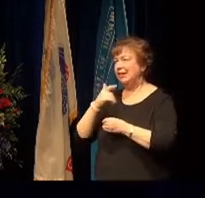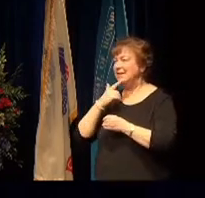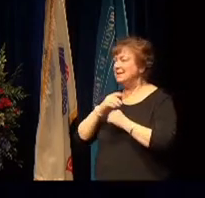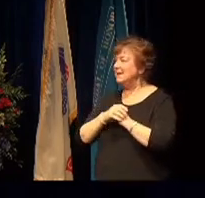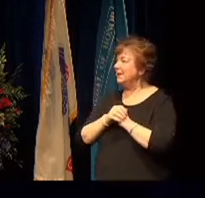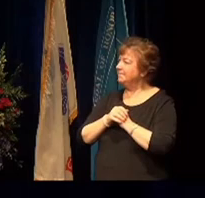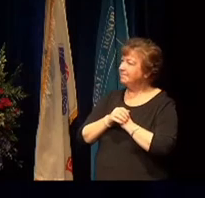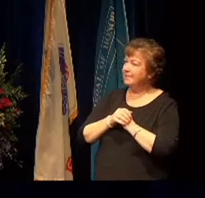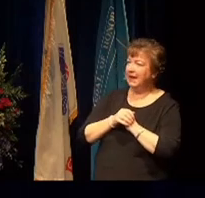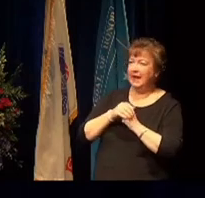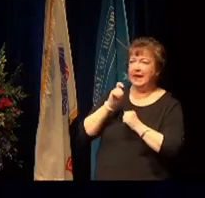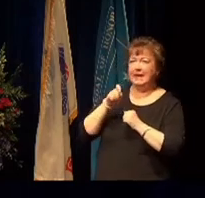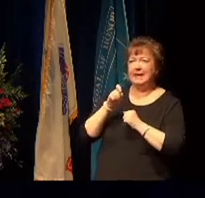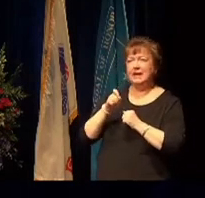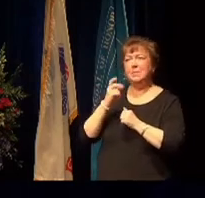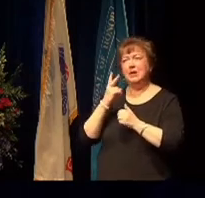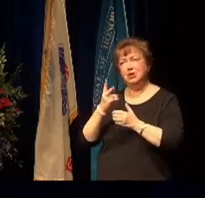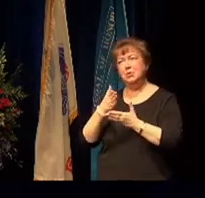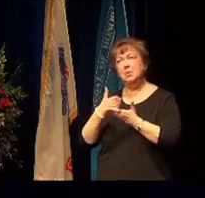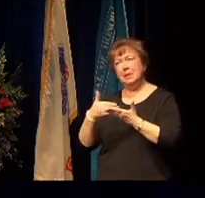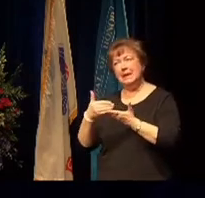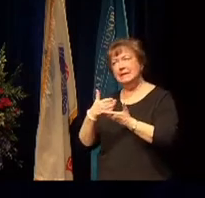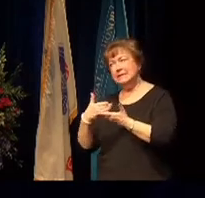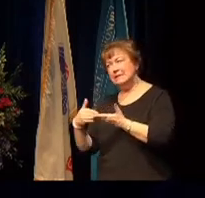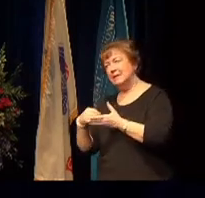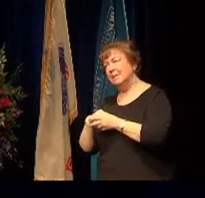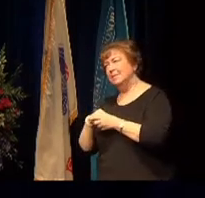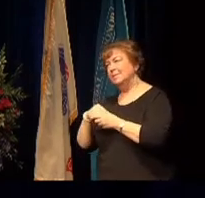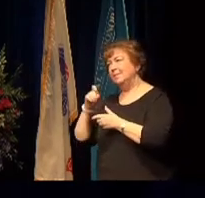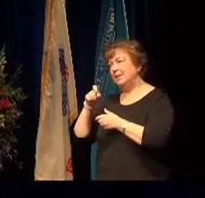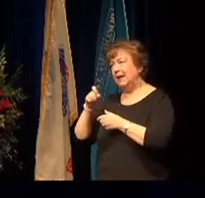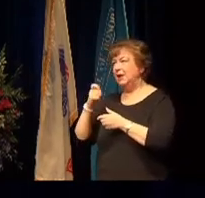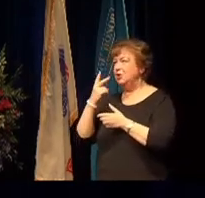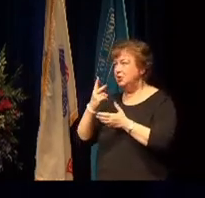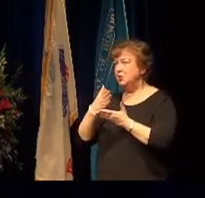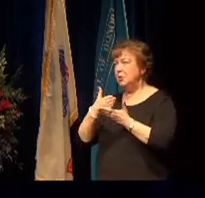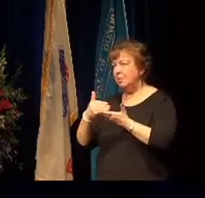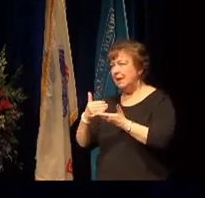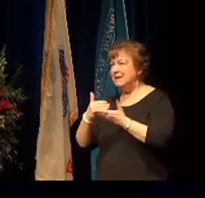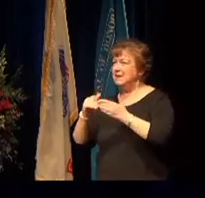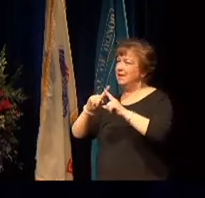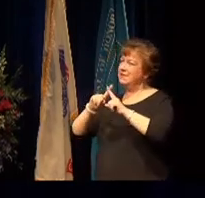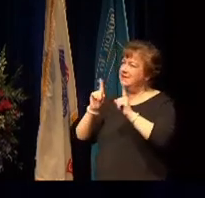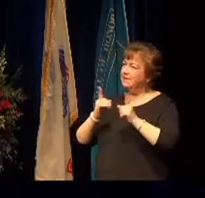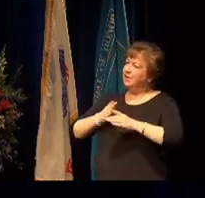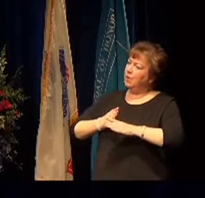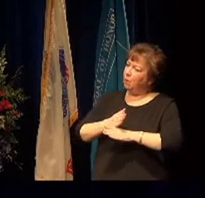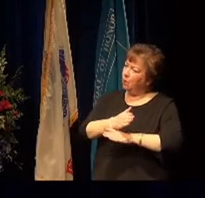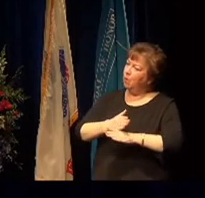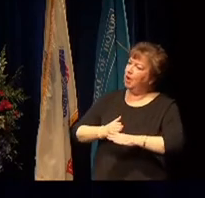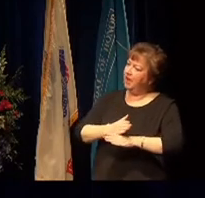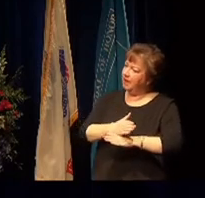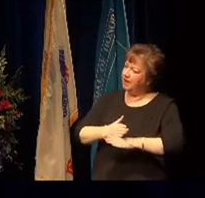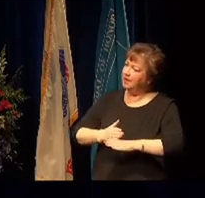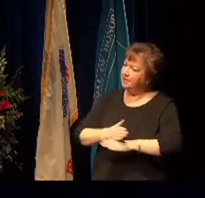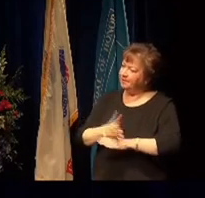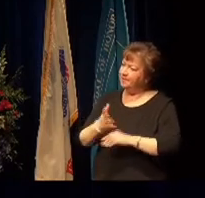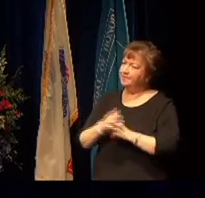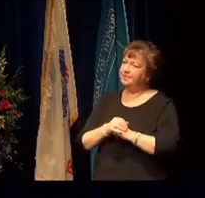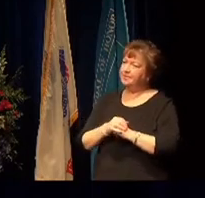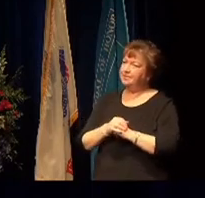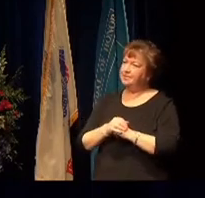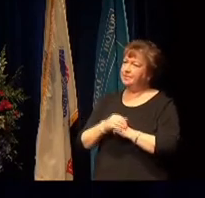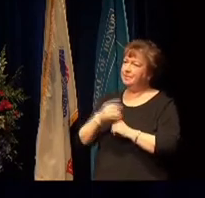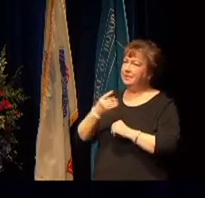to be two pieces. It needs to be two pieces of different wood. He sat at the dining